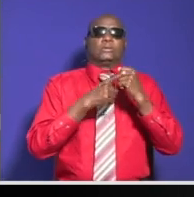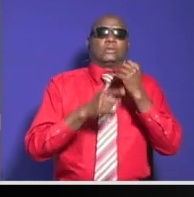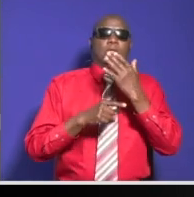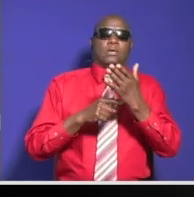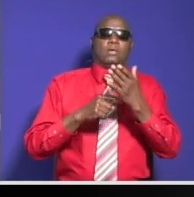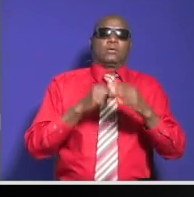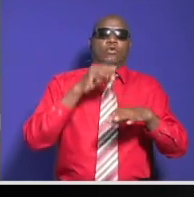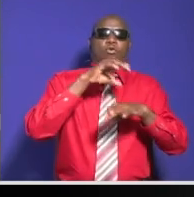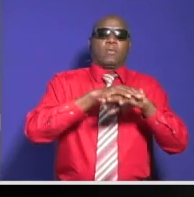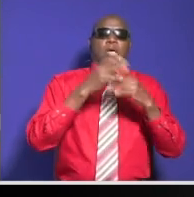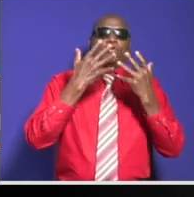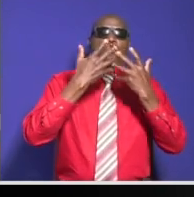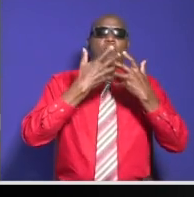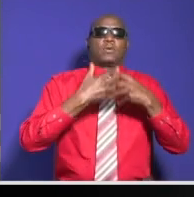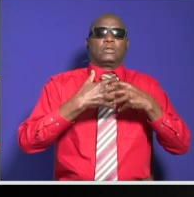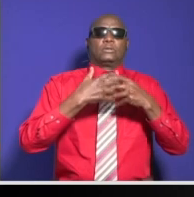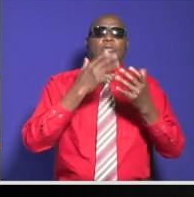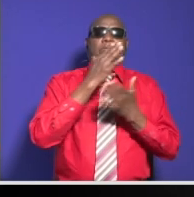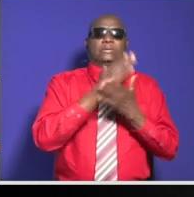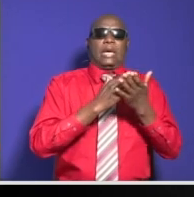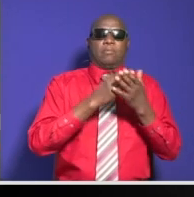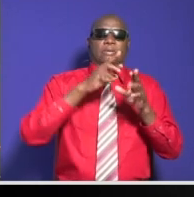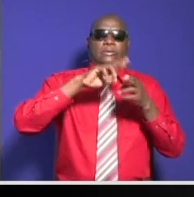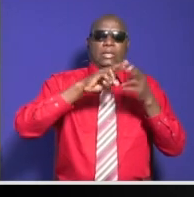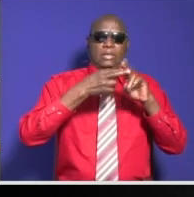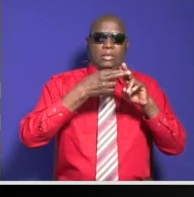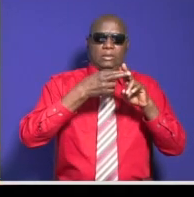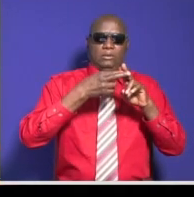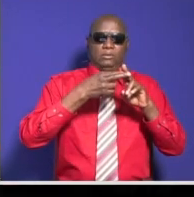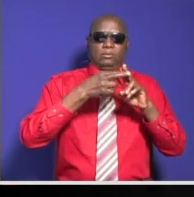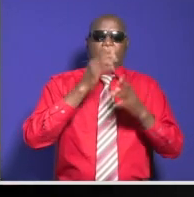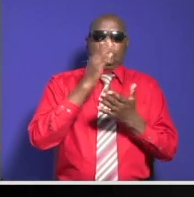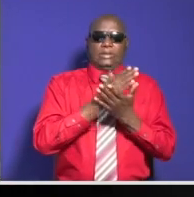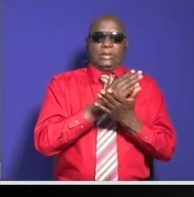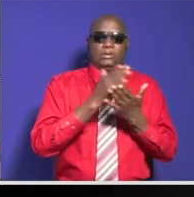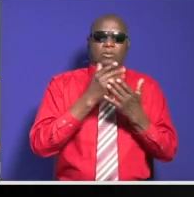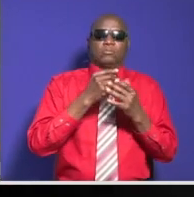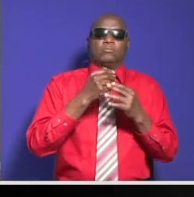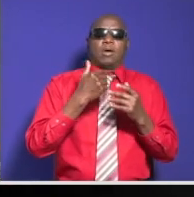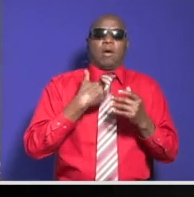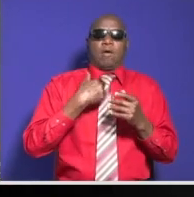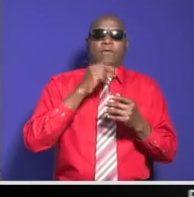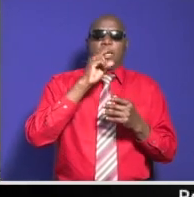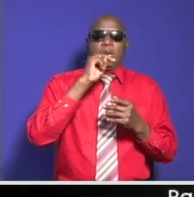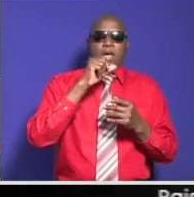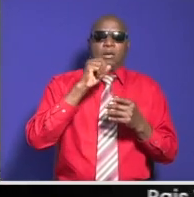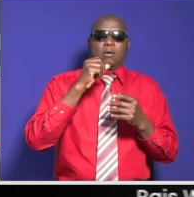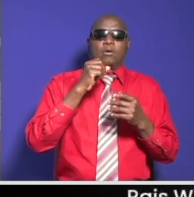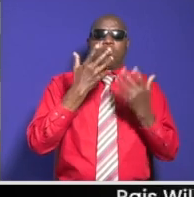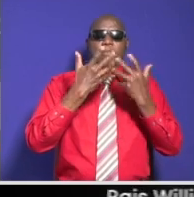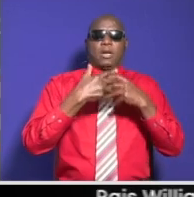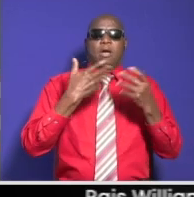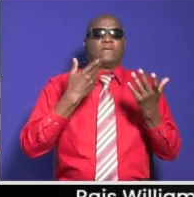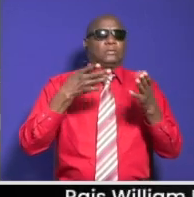found not compliant to some of the standards, and the sections that were found non-compliant have also been closed in